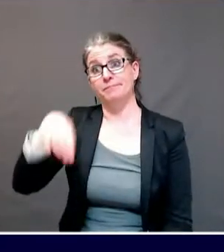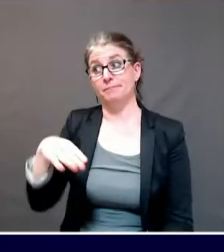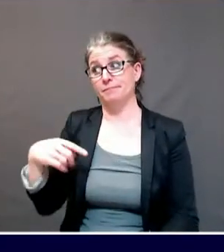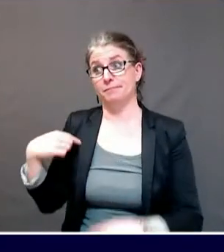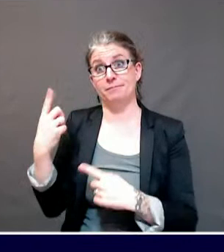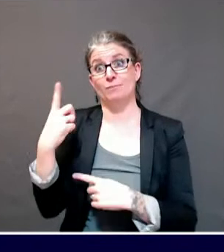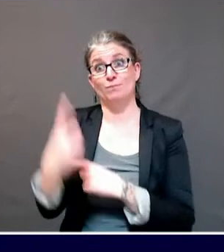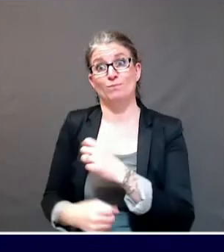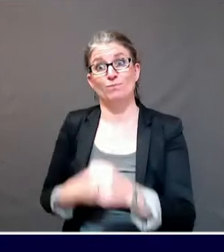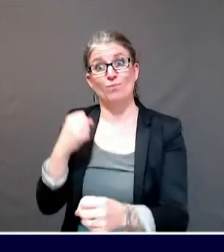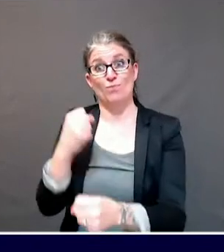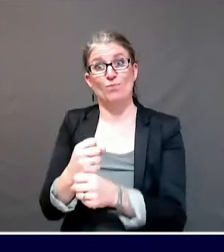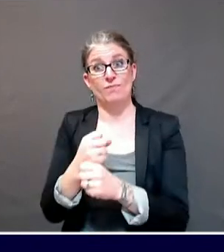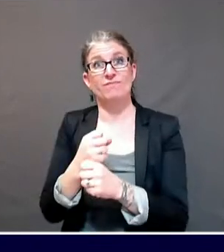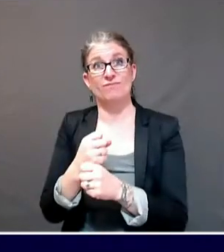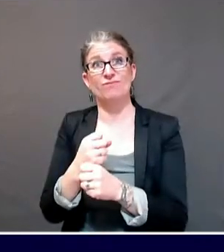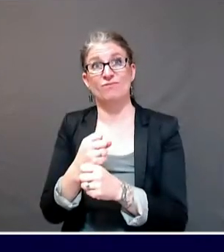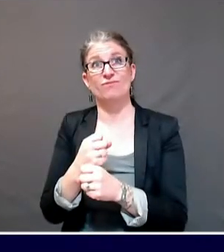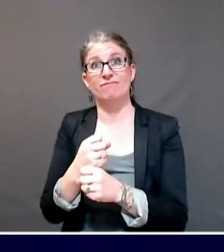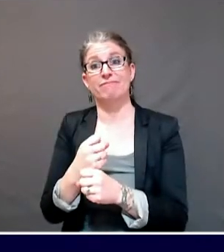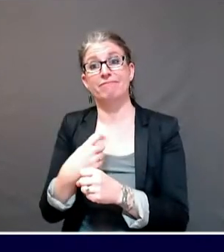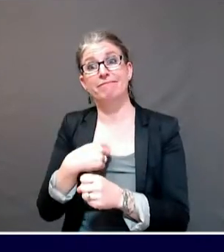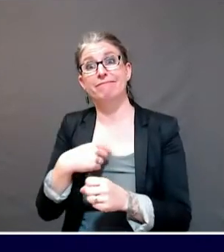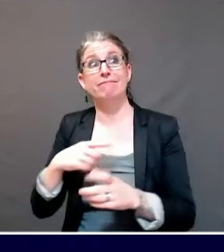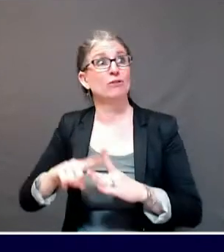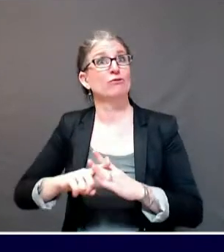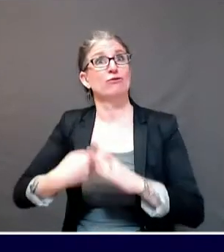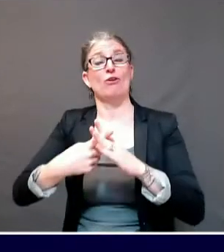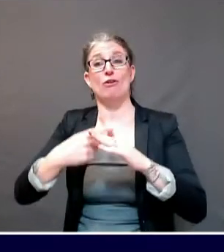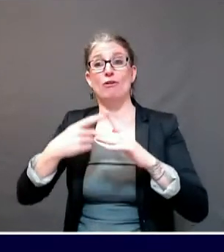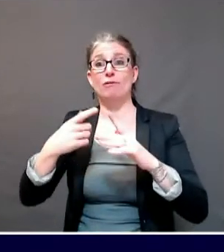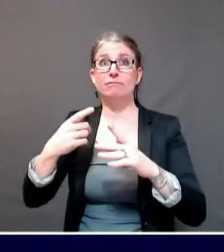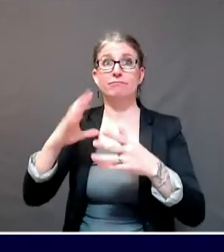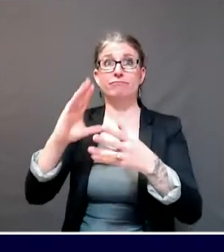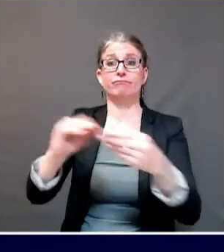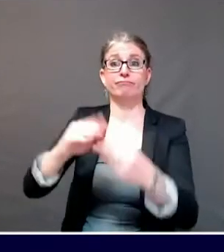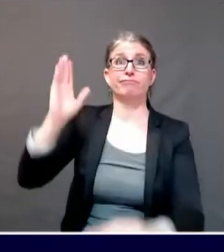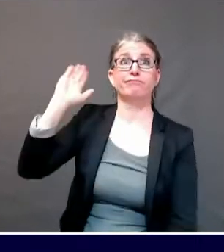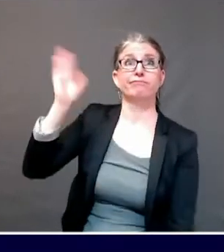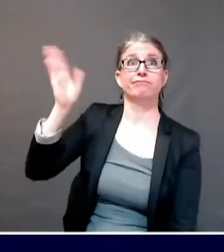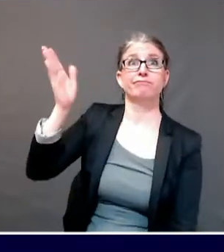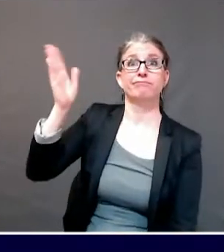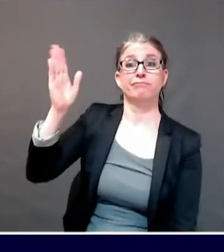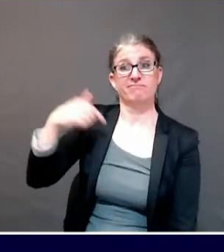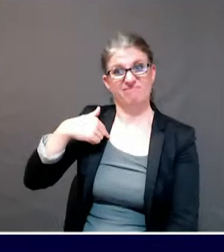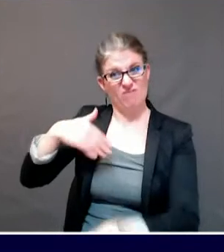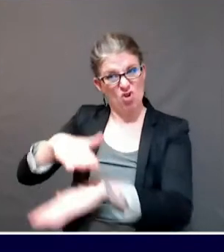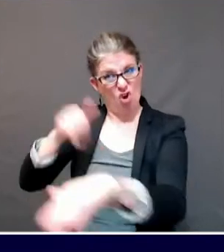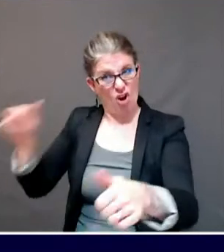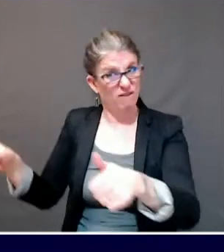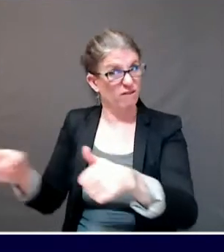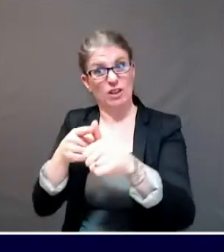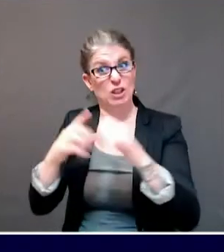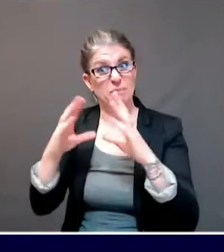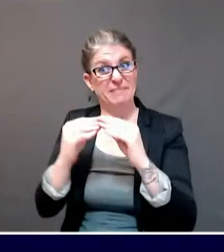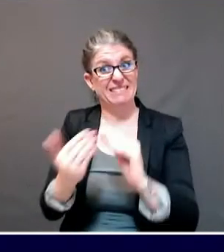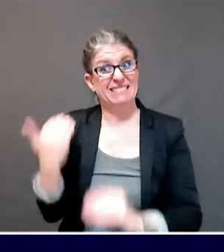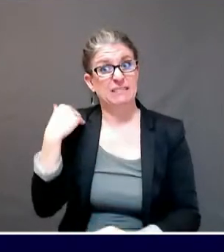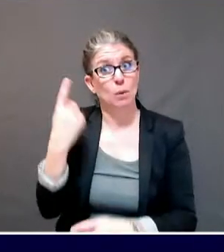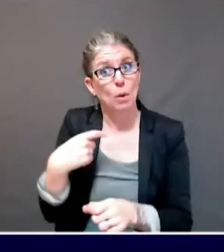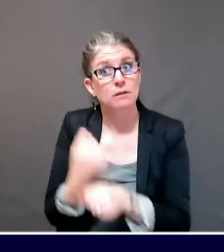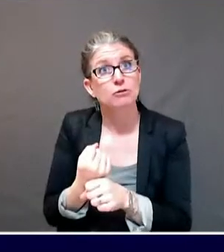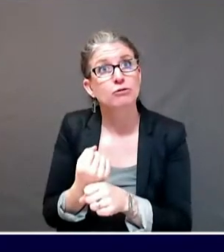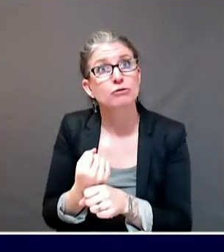my team at Maine CDC to discuss what, at that time, was an emerging and unique form